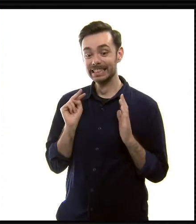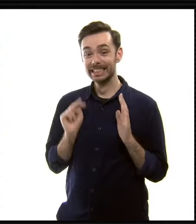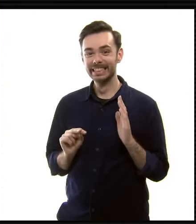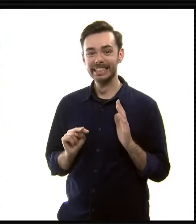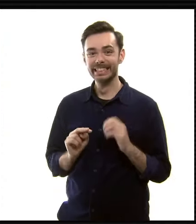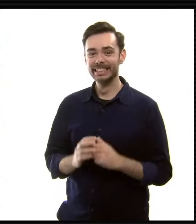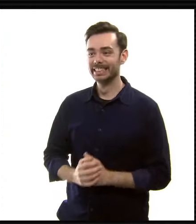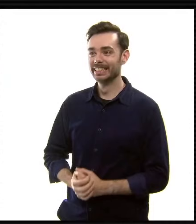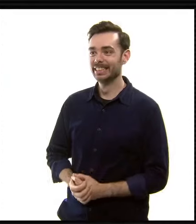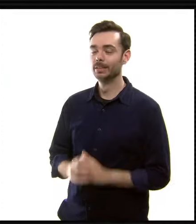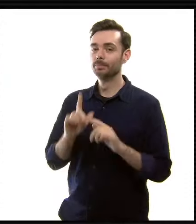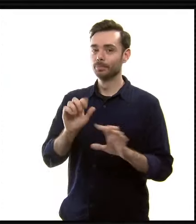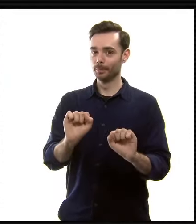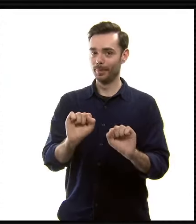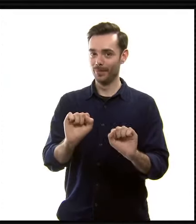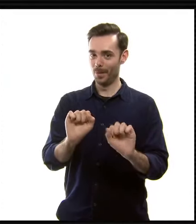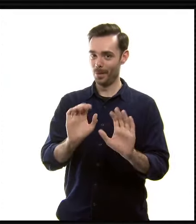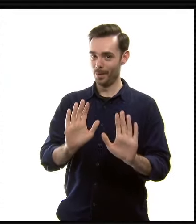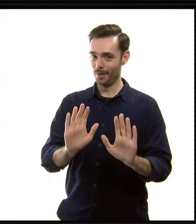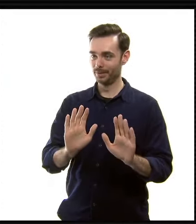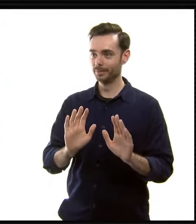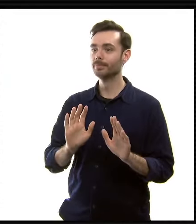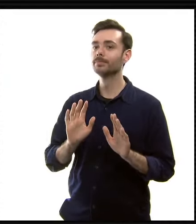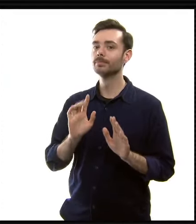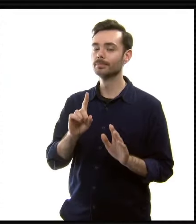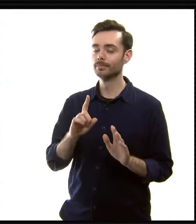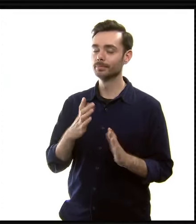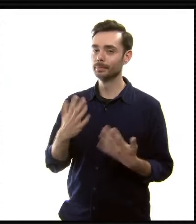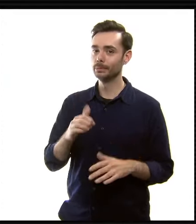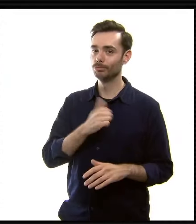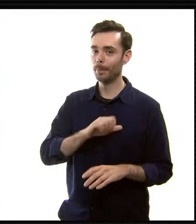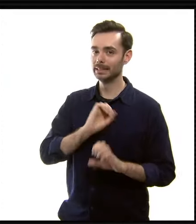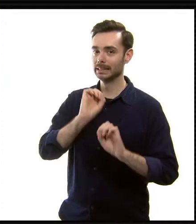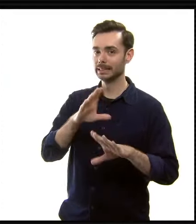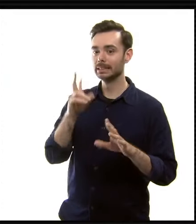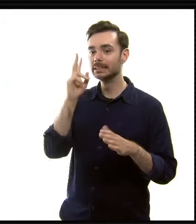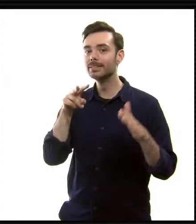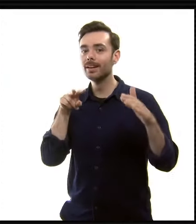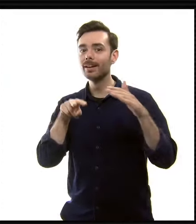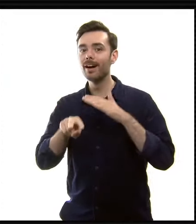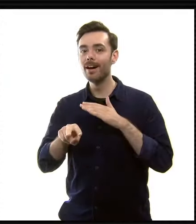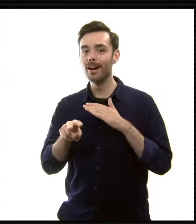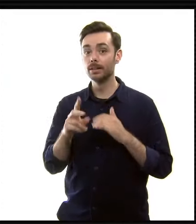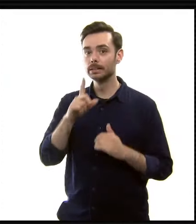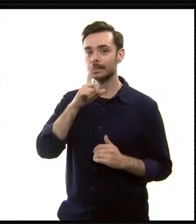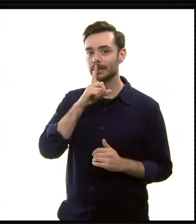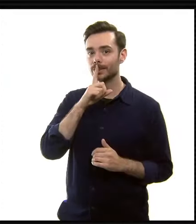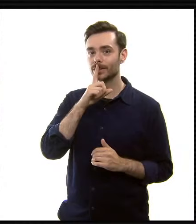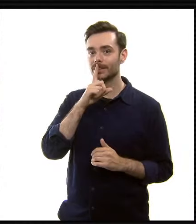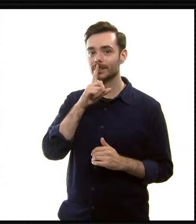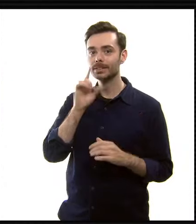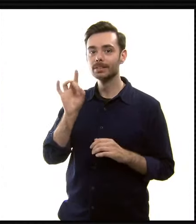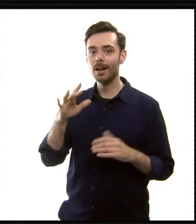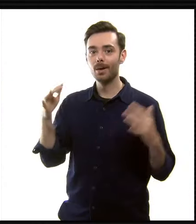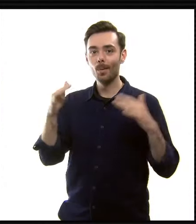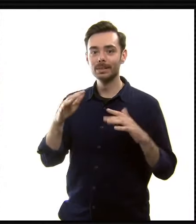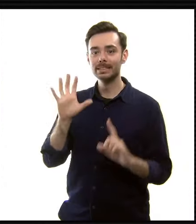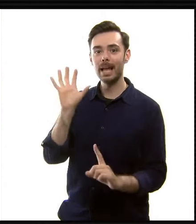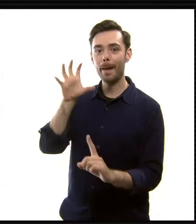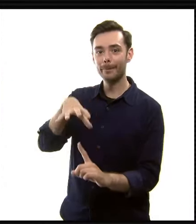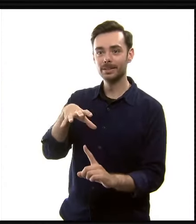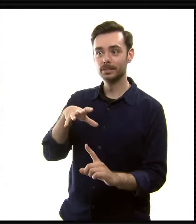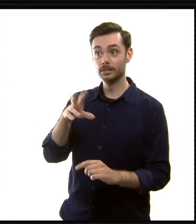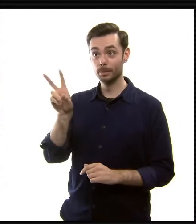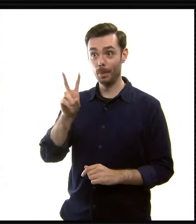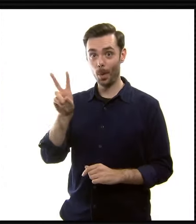that, we promised you a visit inside a top secret part of the LEGO campus. Yeah, that's right. Yes, a place that you two know intimately. So